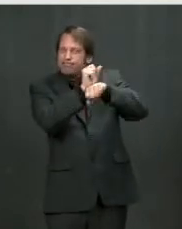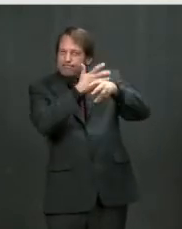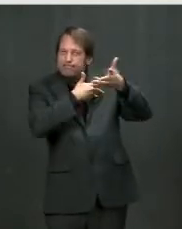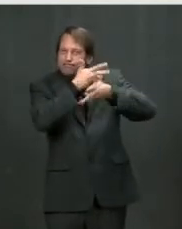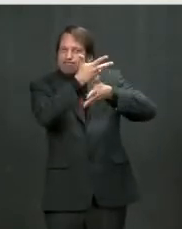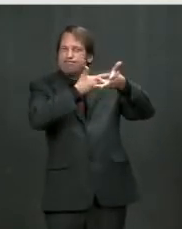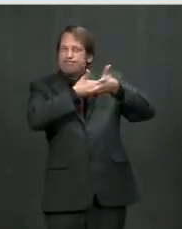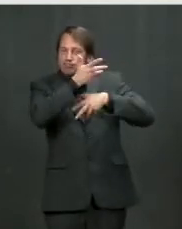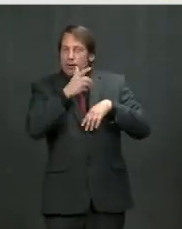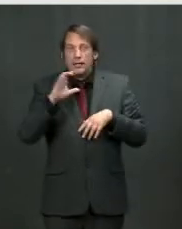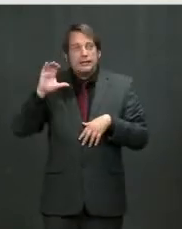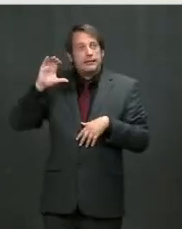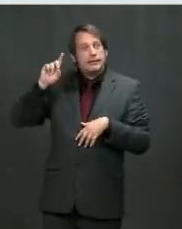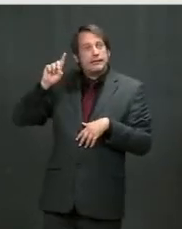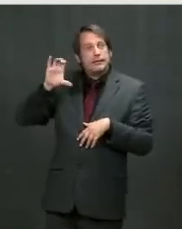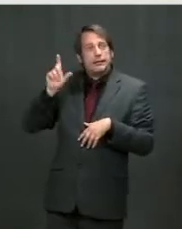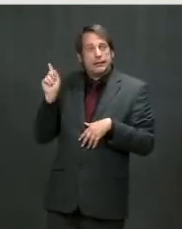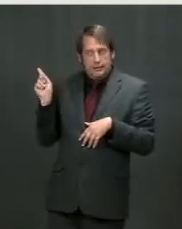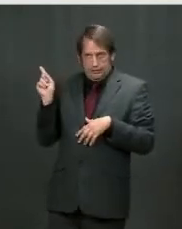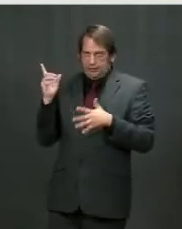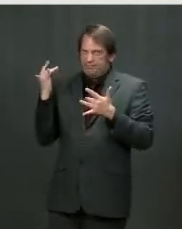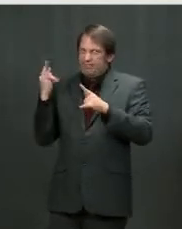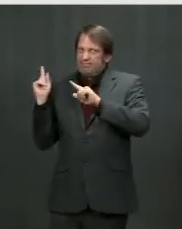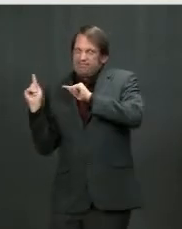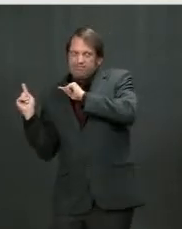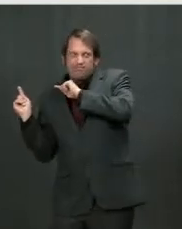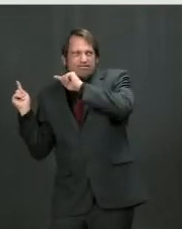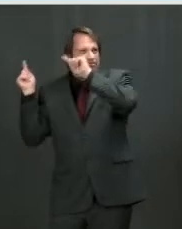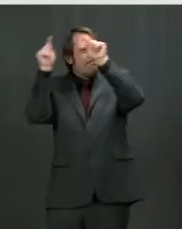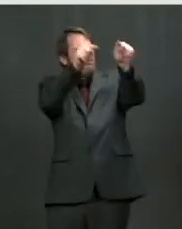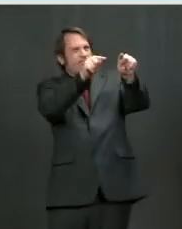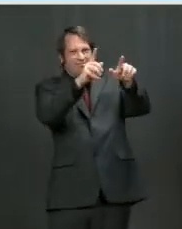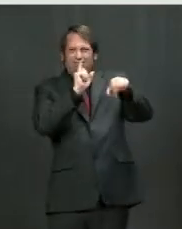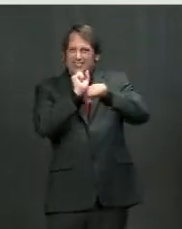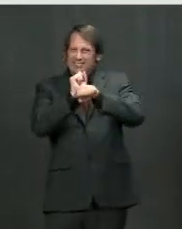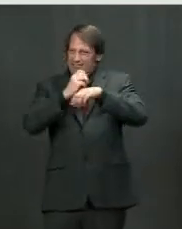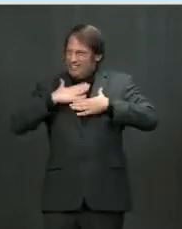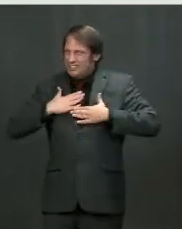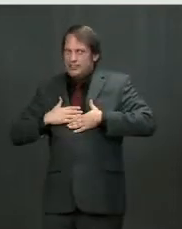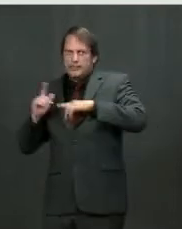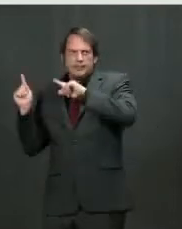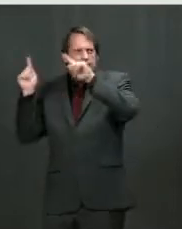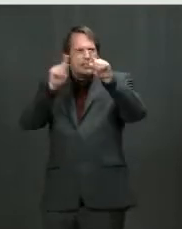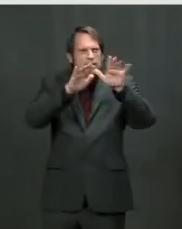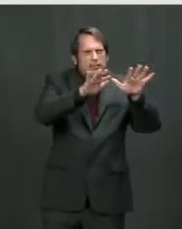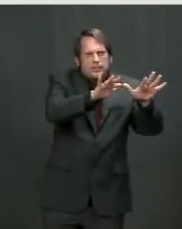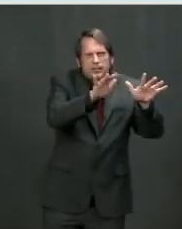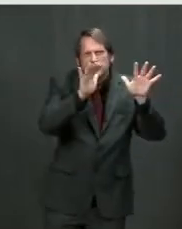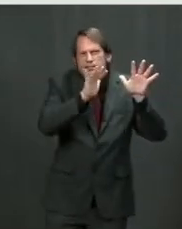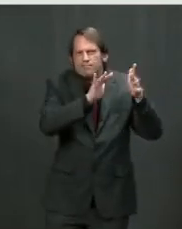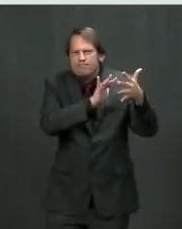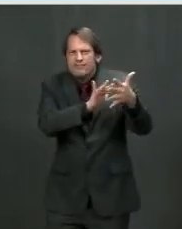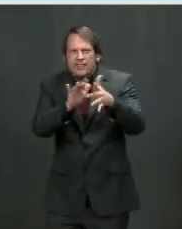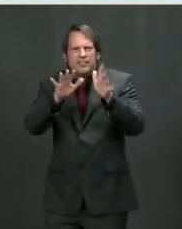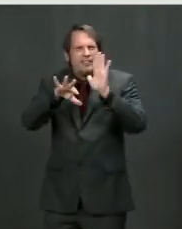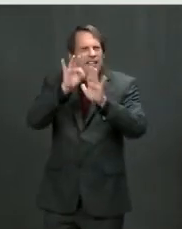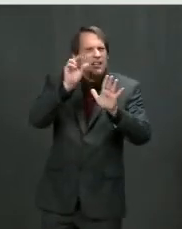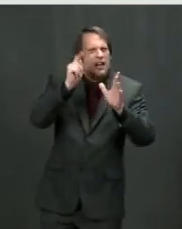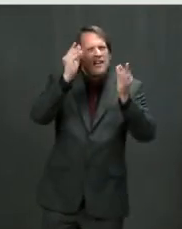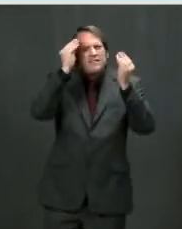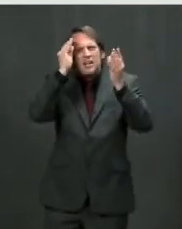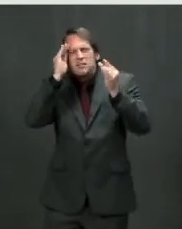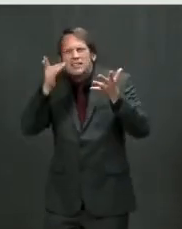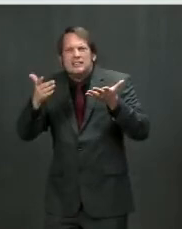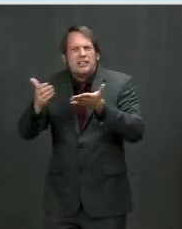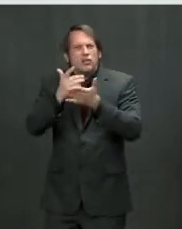CDC teams on the ground working to assess outbreaks in correctional facilities. We're working to facilitate increased testing that is happening